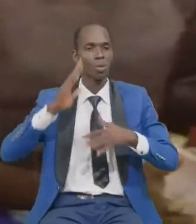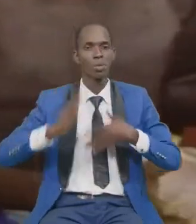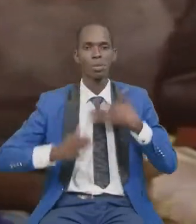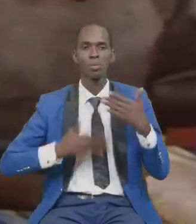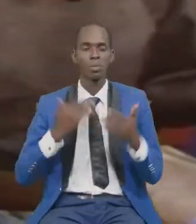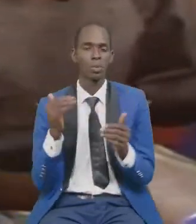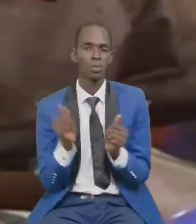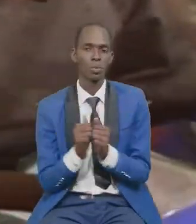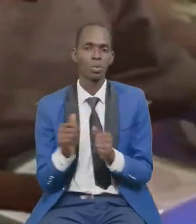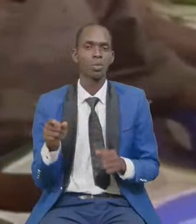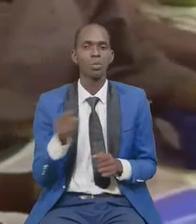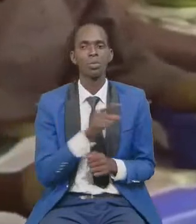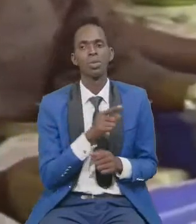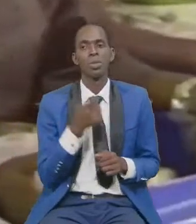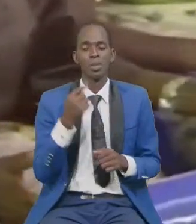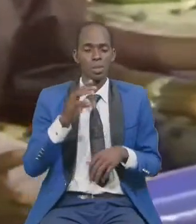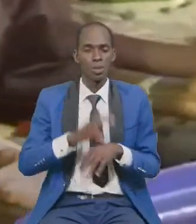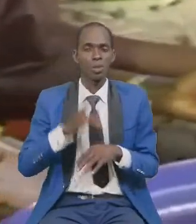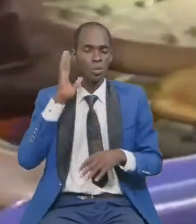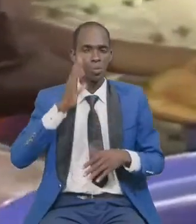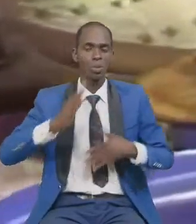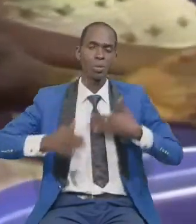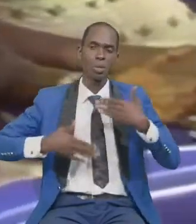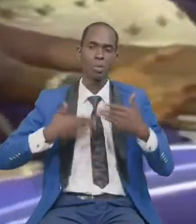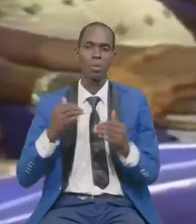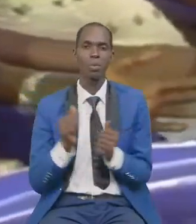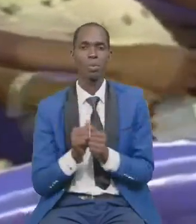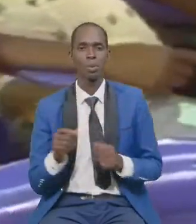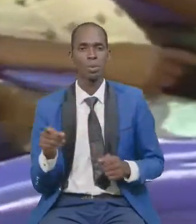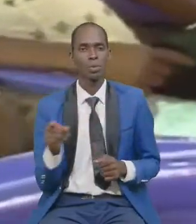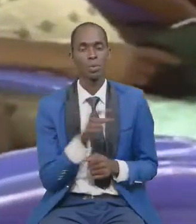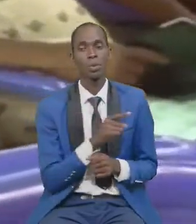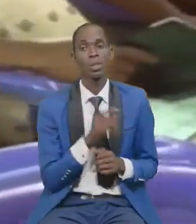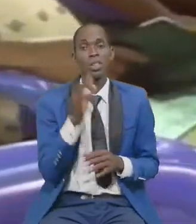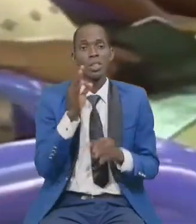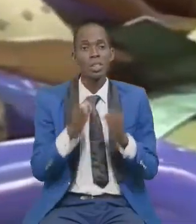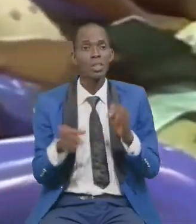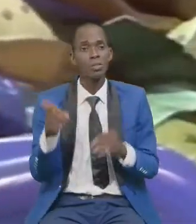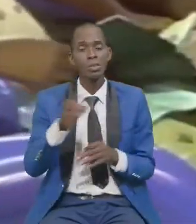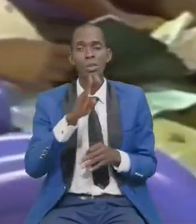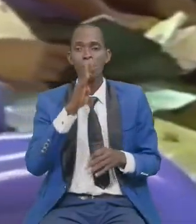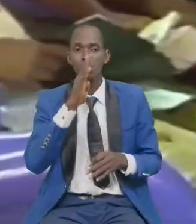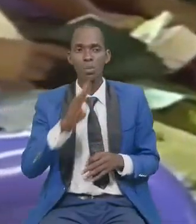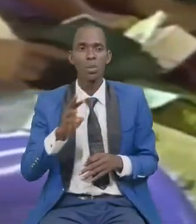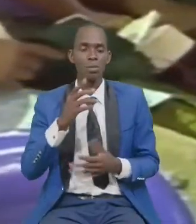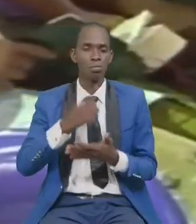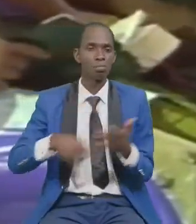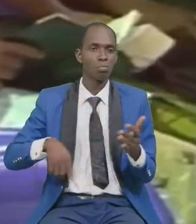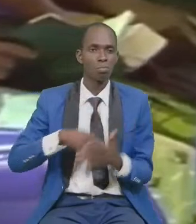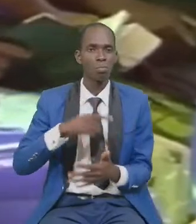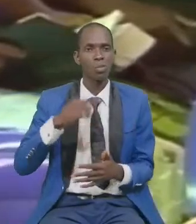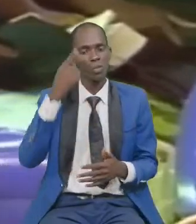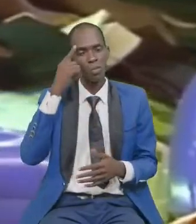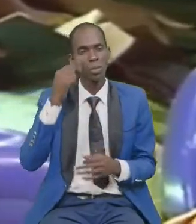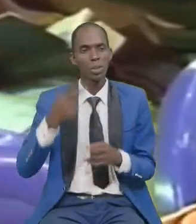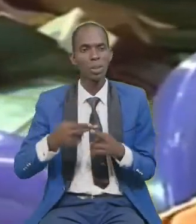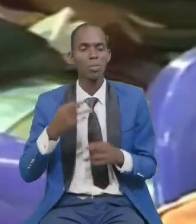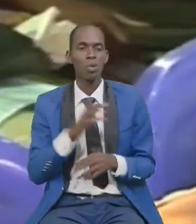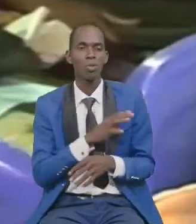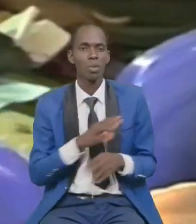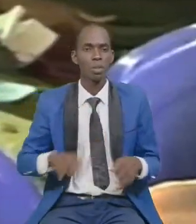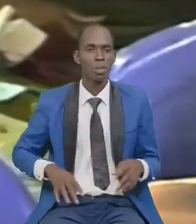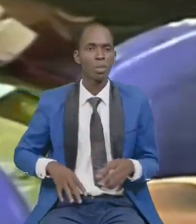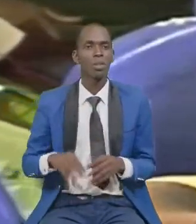you. The church will rejoice with you. If ye be reproached with Christ, for the name of